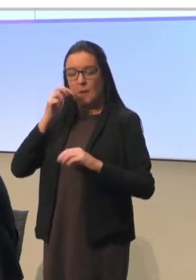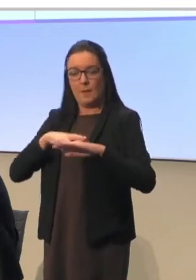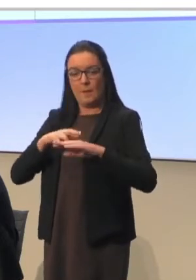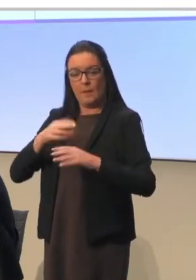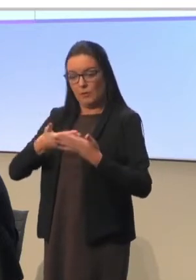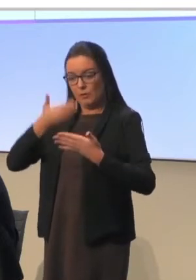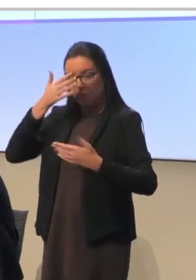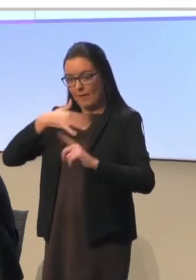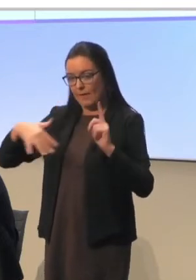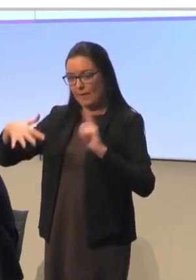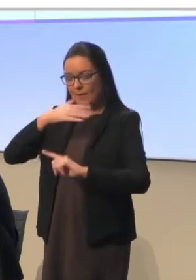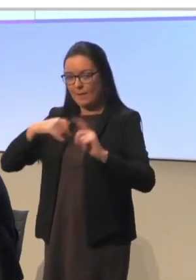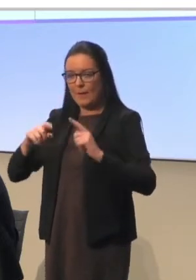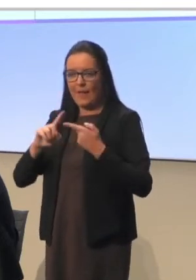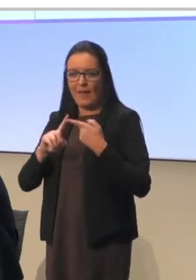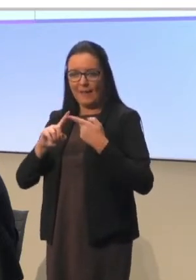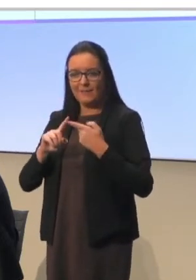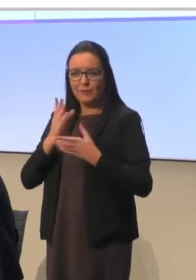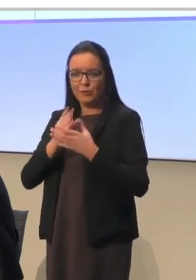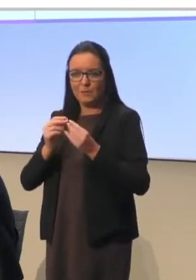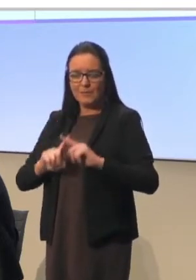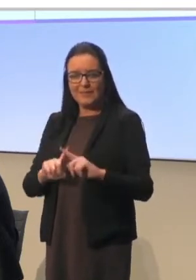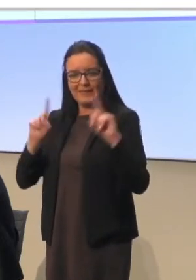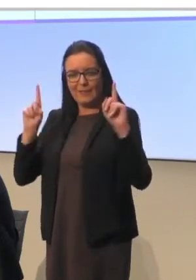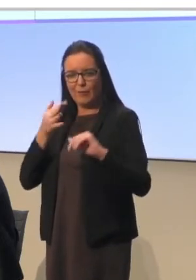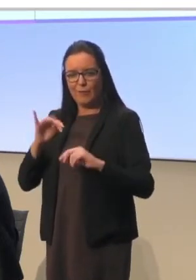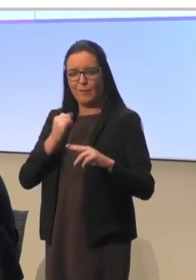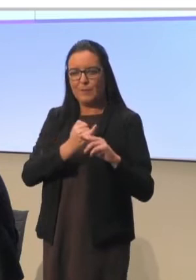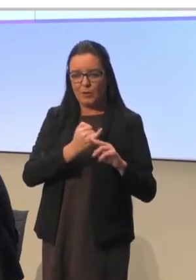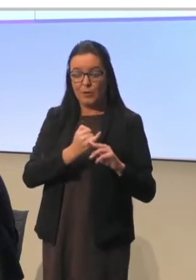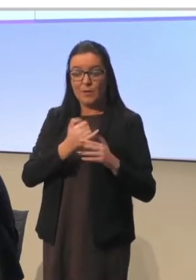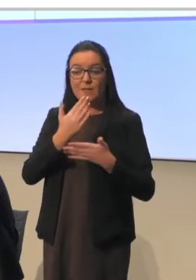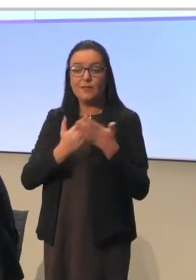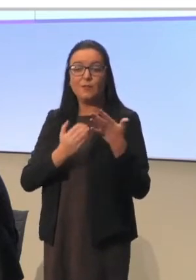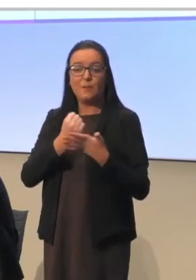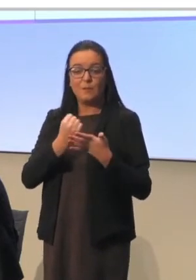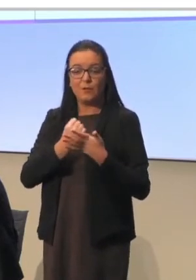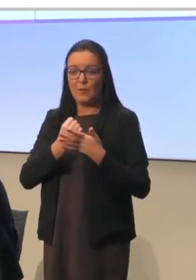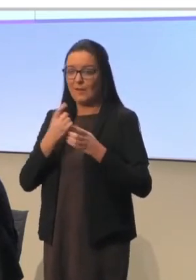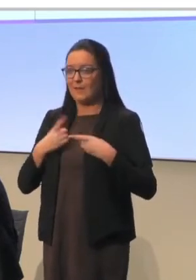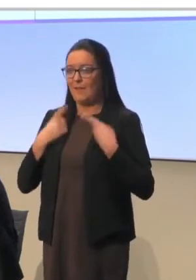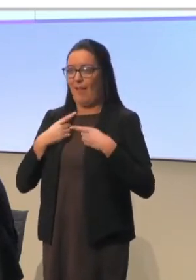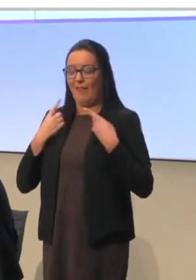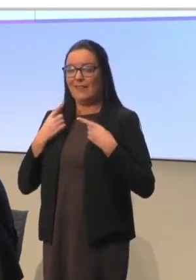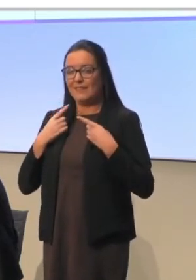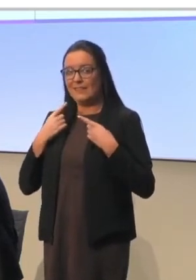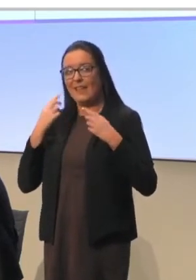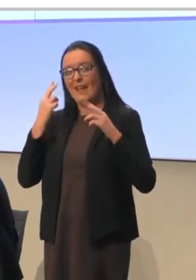environment, and to the novelty of just something different from school. And then there were some students who were just delighted to be out of school as